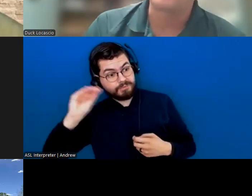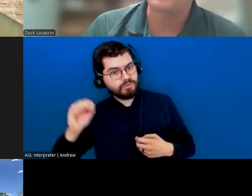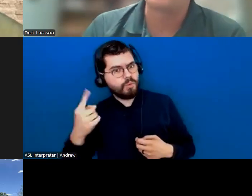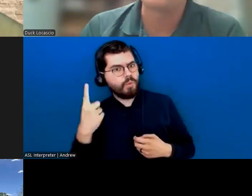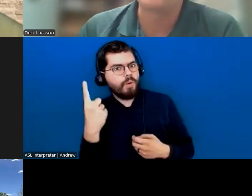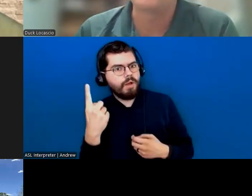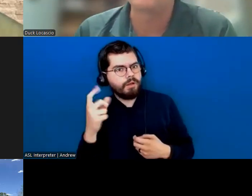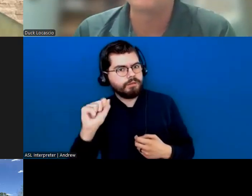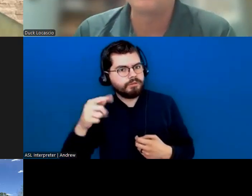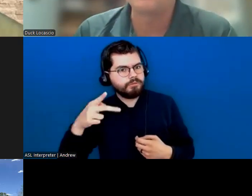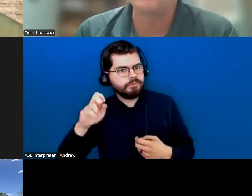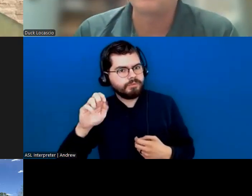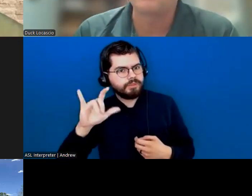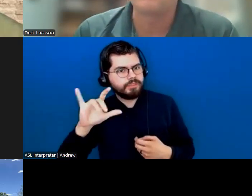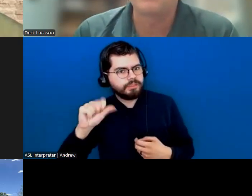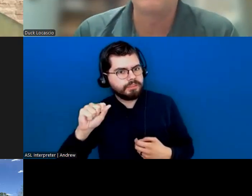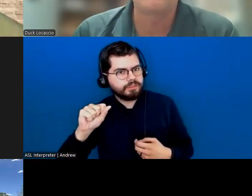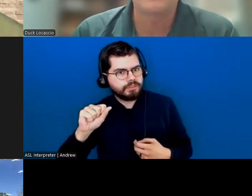Now,